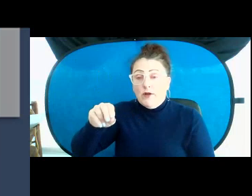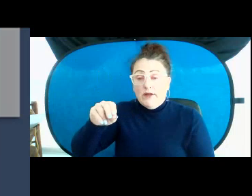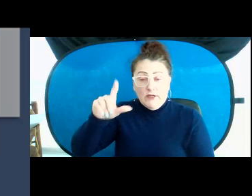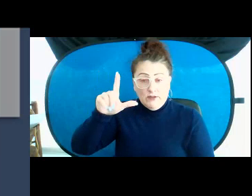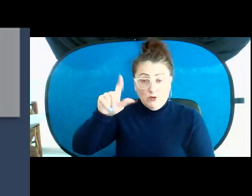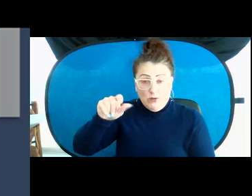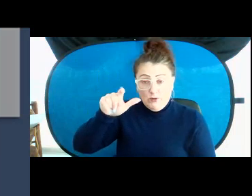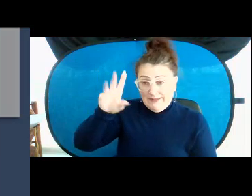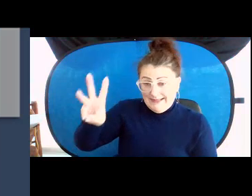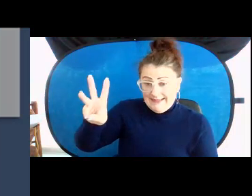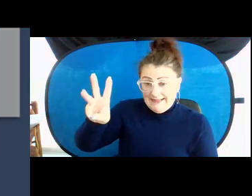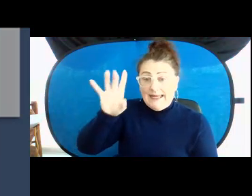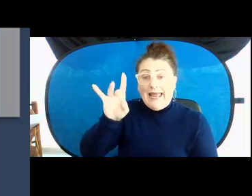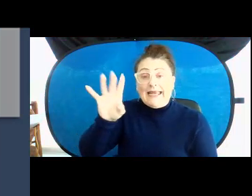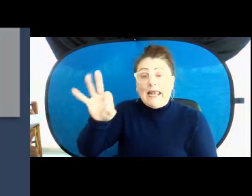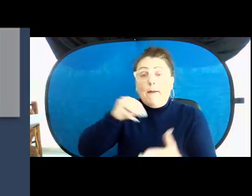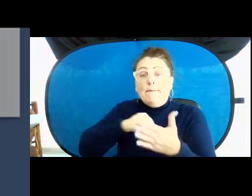and